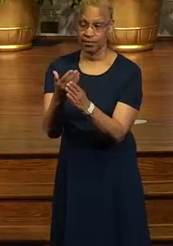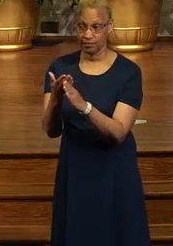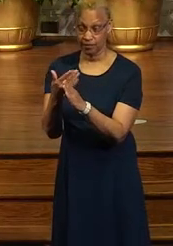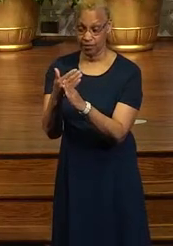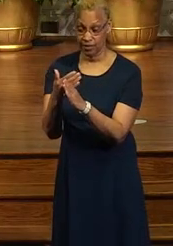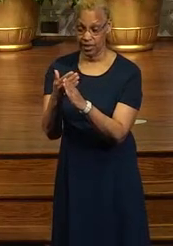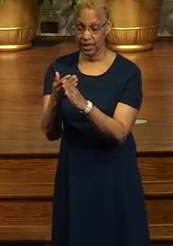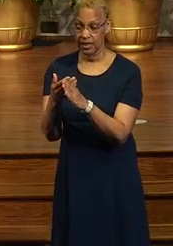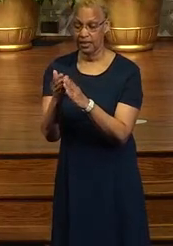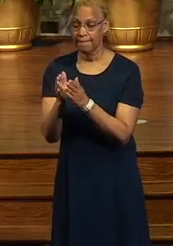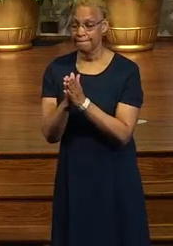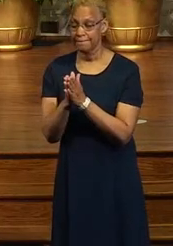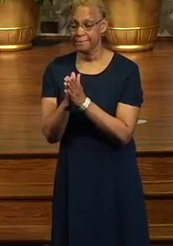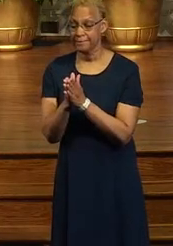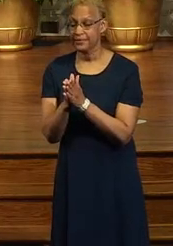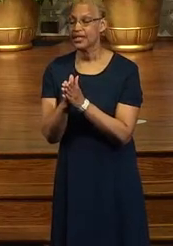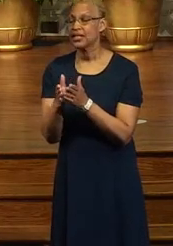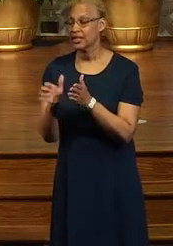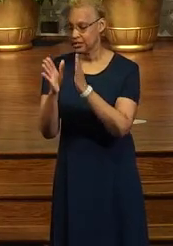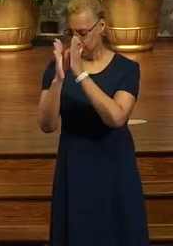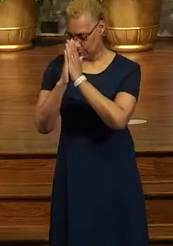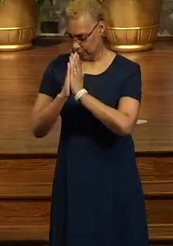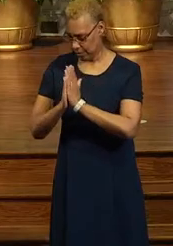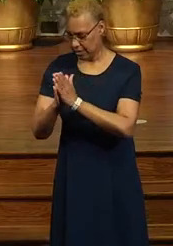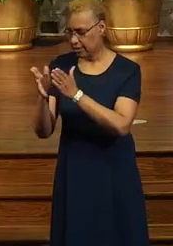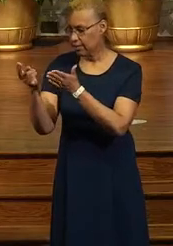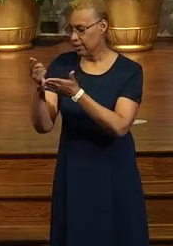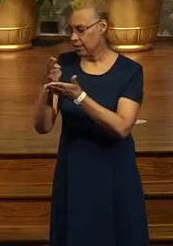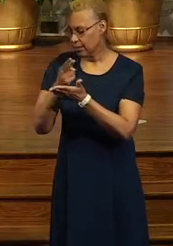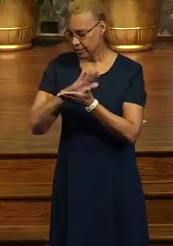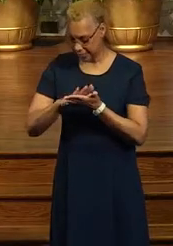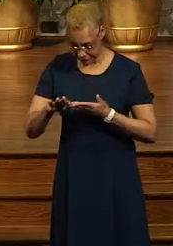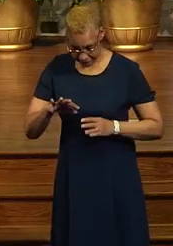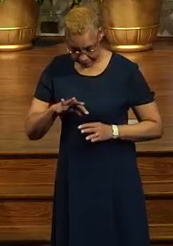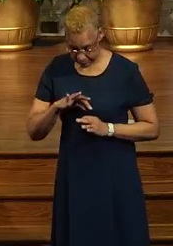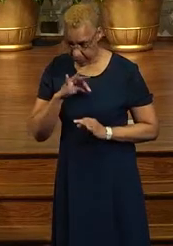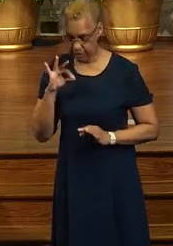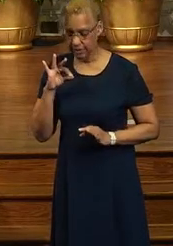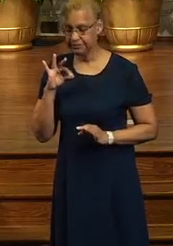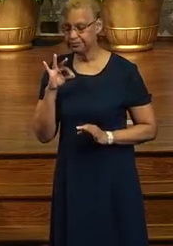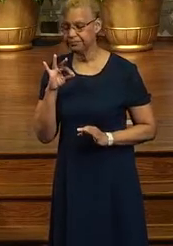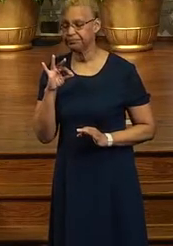go to the throne of grace, Holy Spirit.